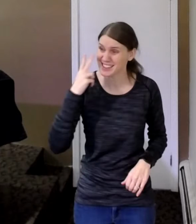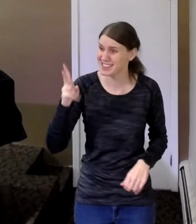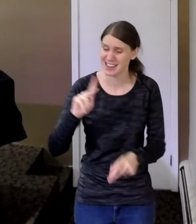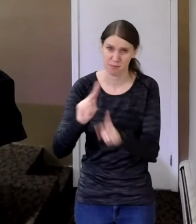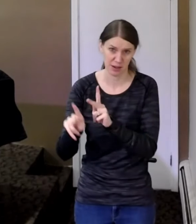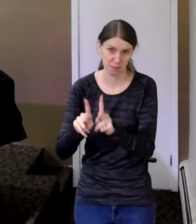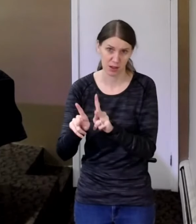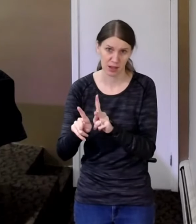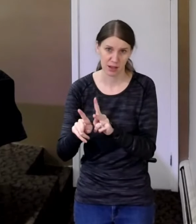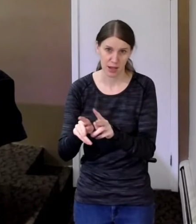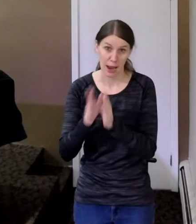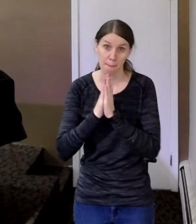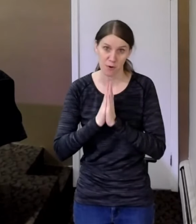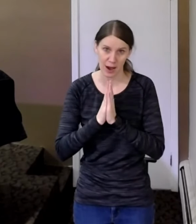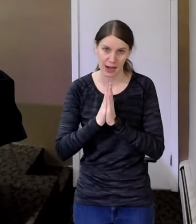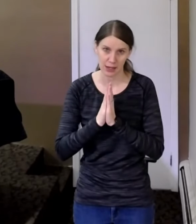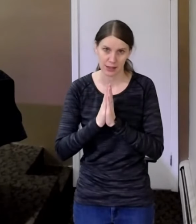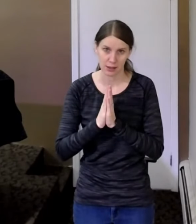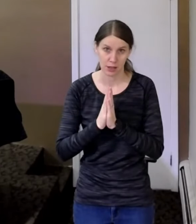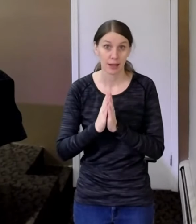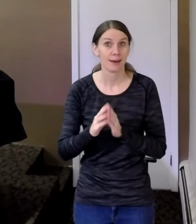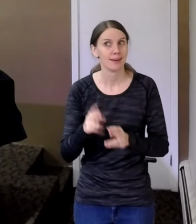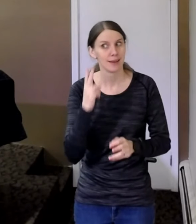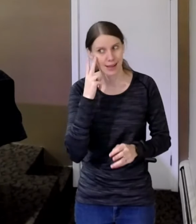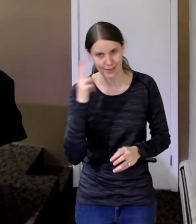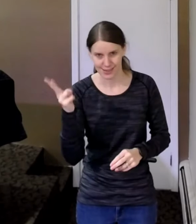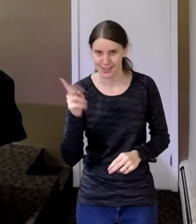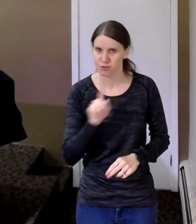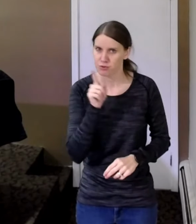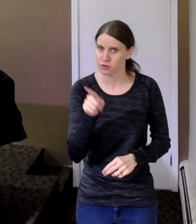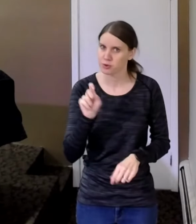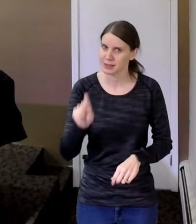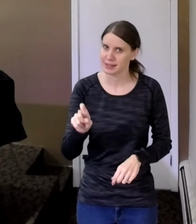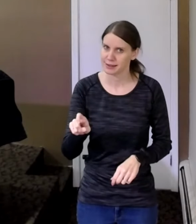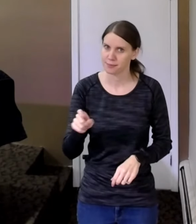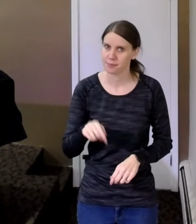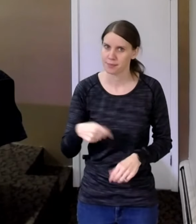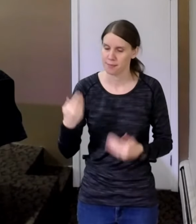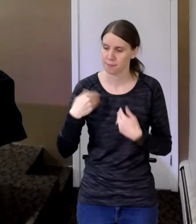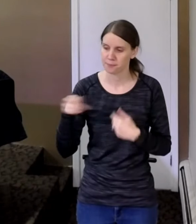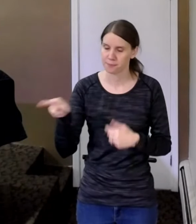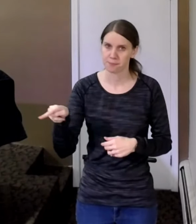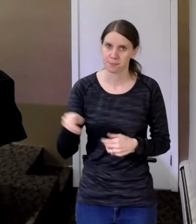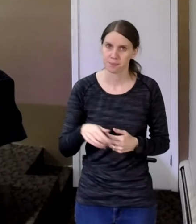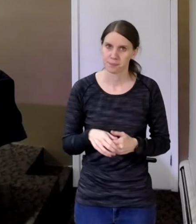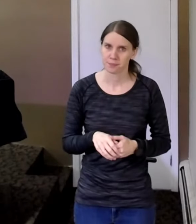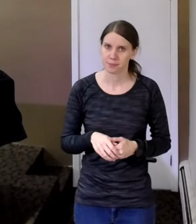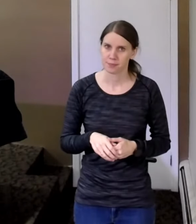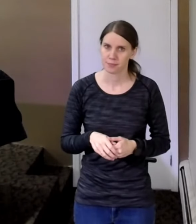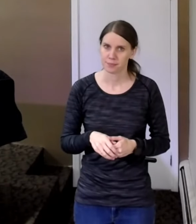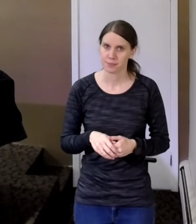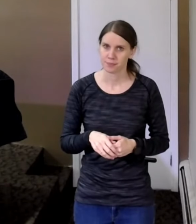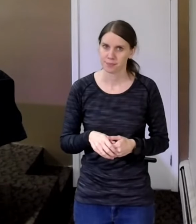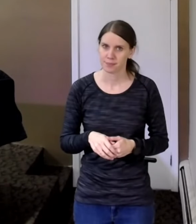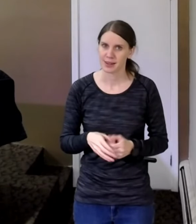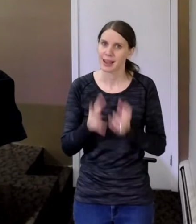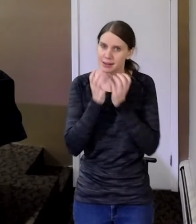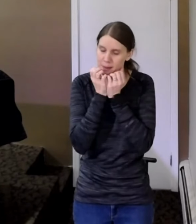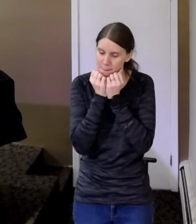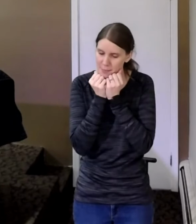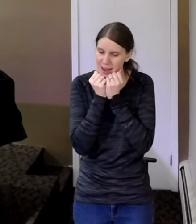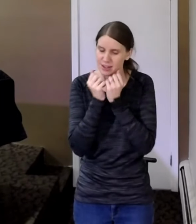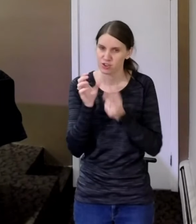be able to pray and see their genuine need. And from there, make a compassionate